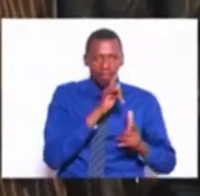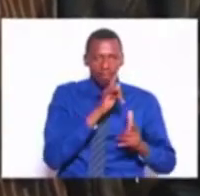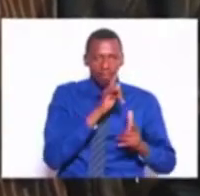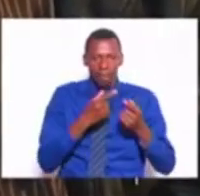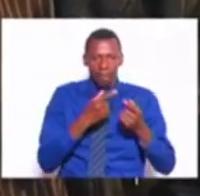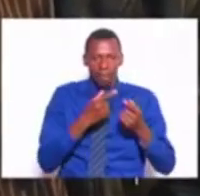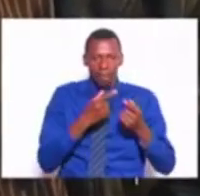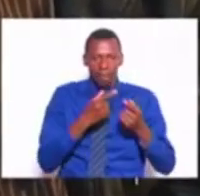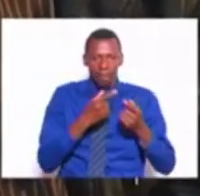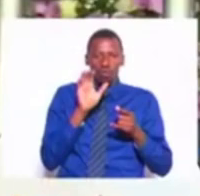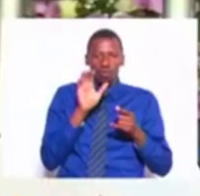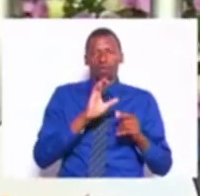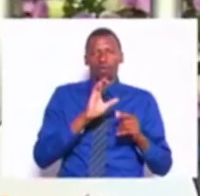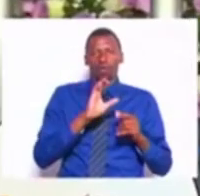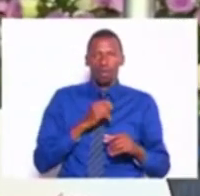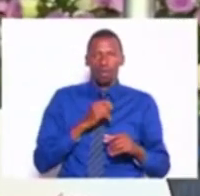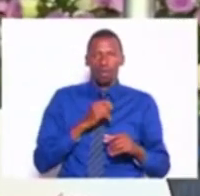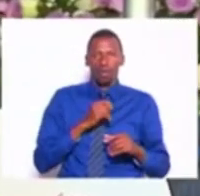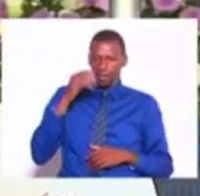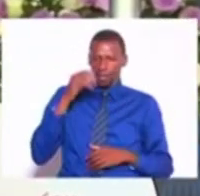I have never seen a person who says,